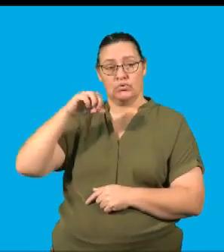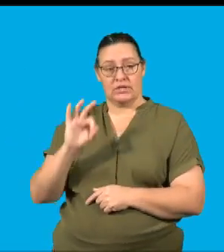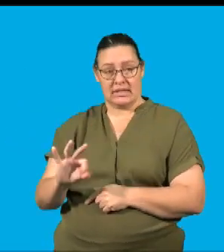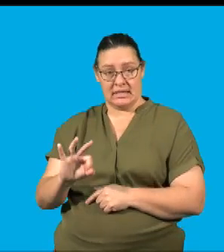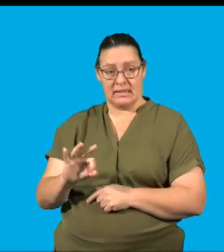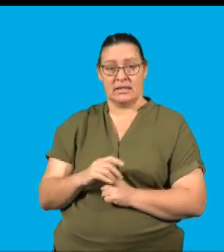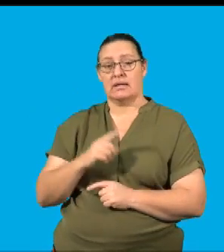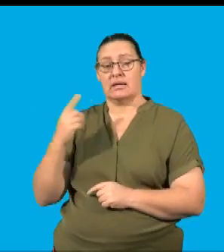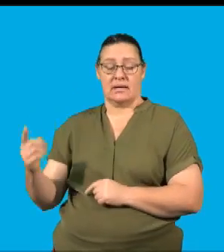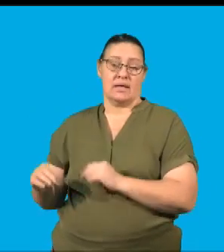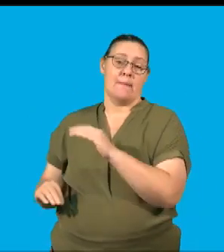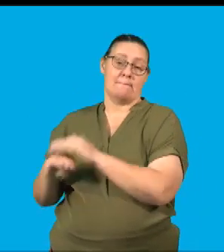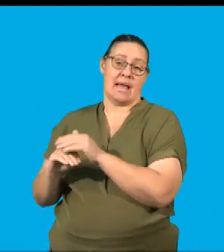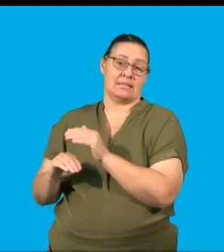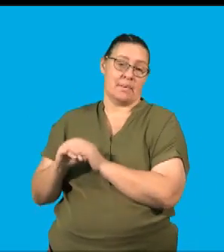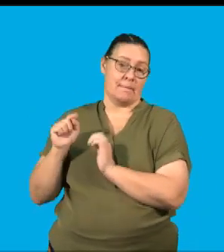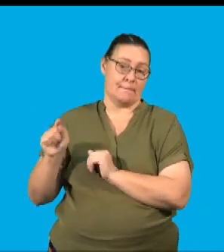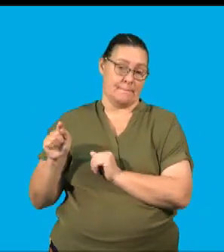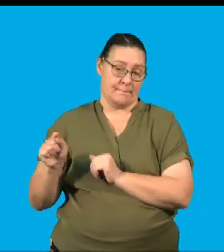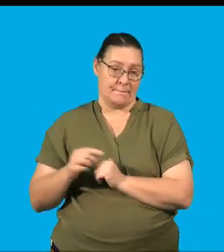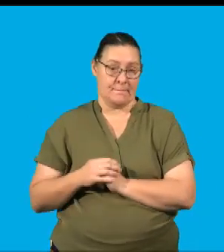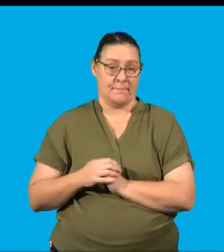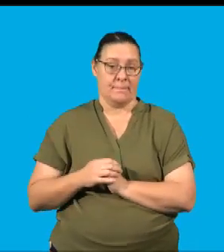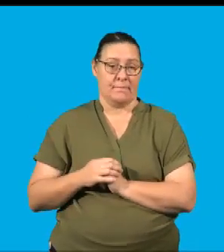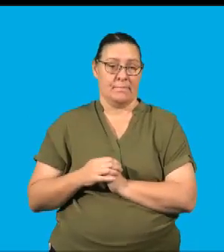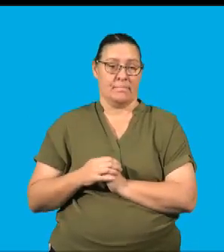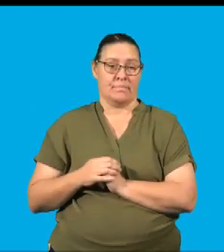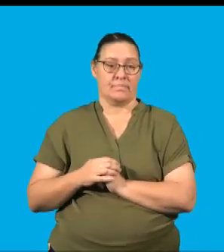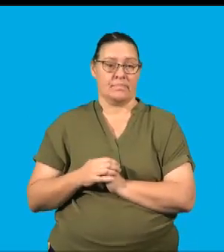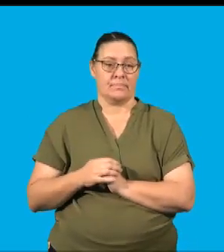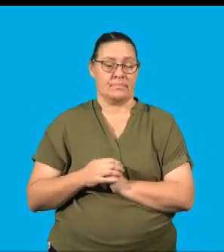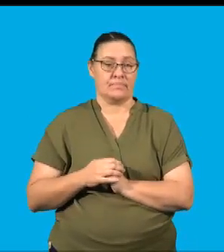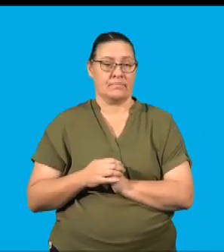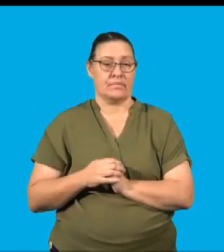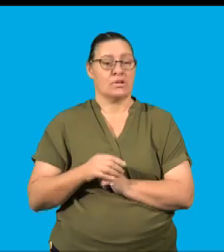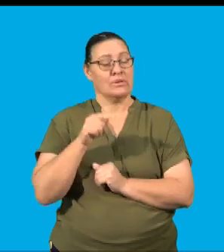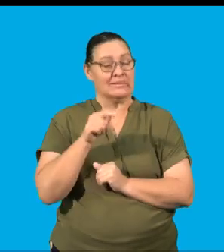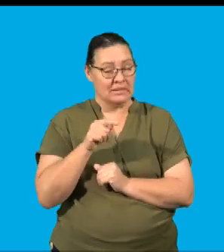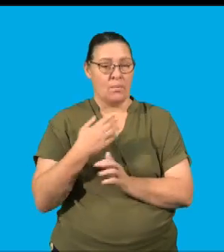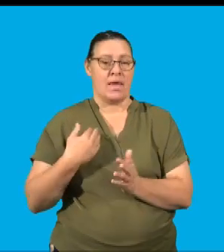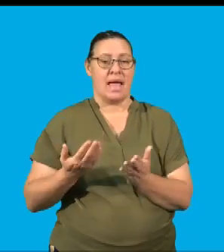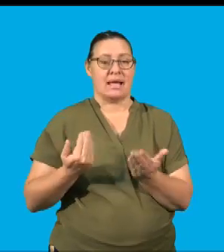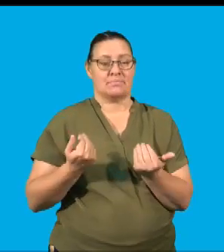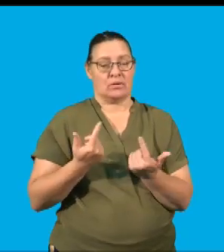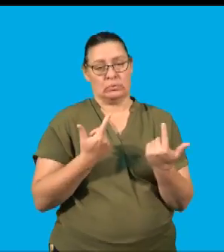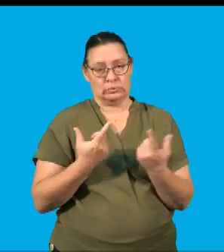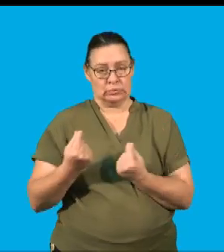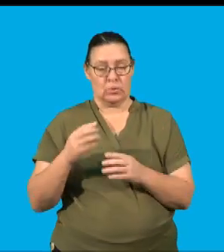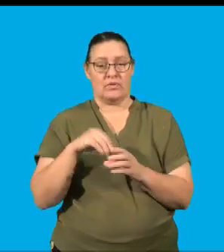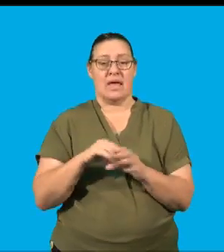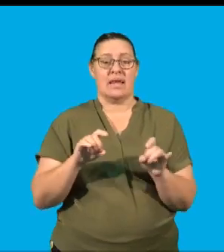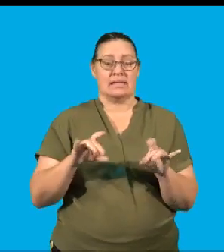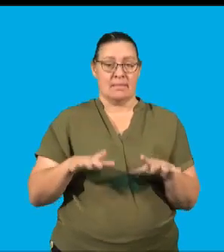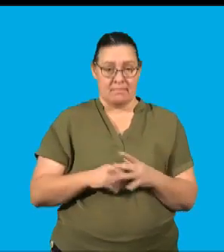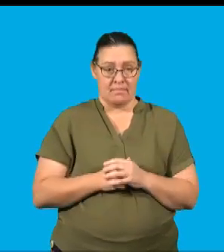Q2. This represents Q3. And this represents the maximum. So this is what I'm expecting you to do in the